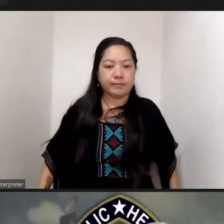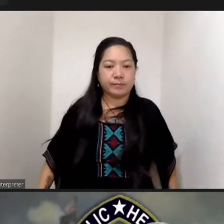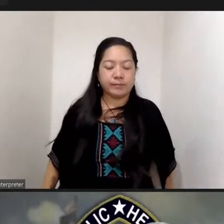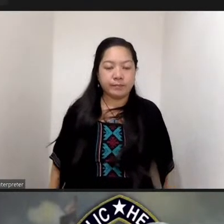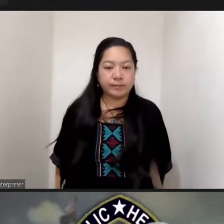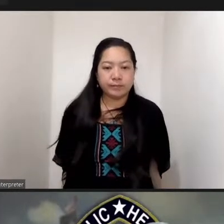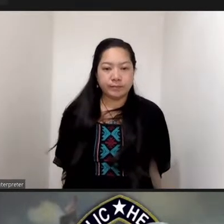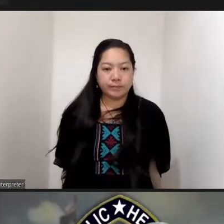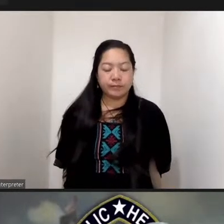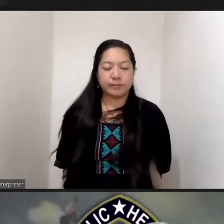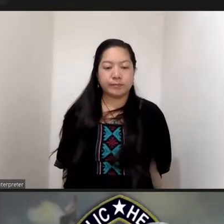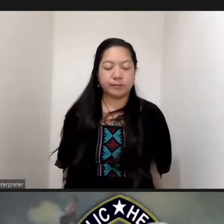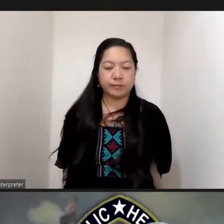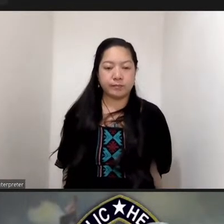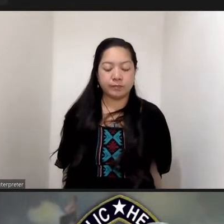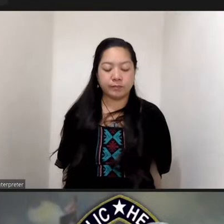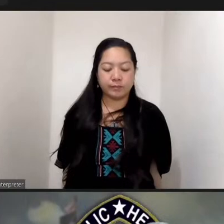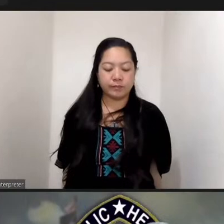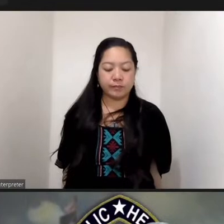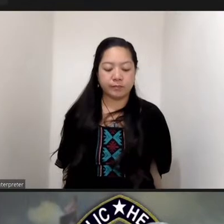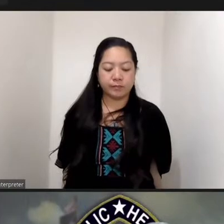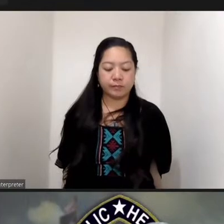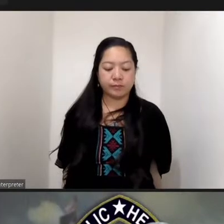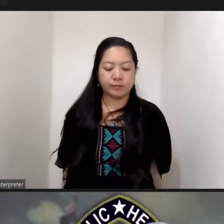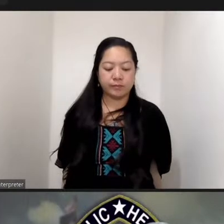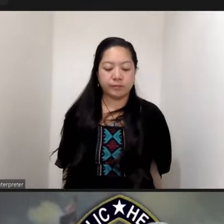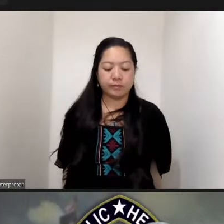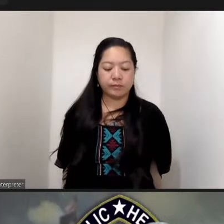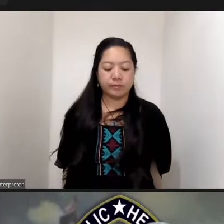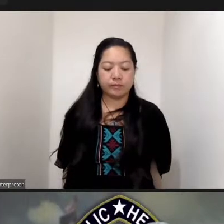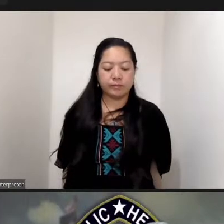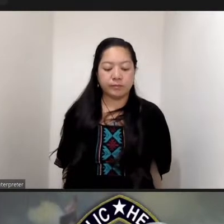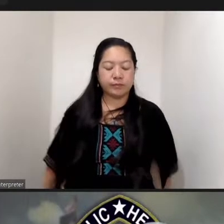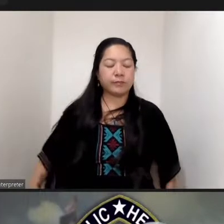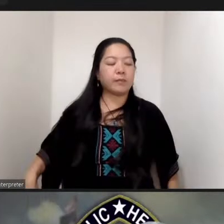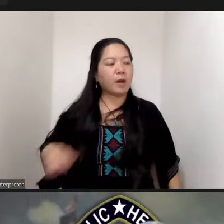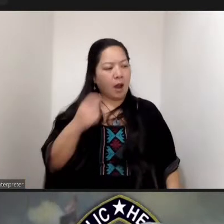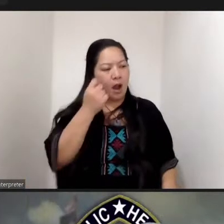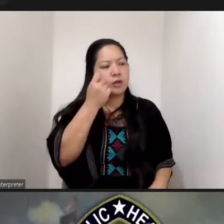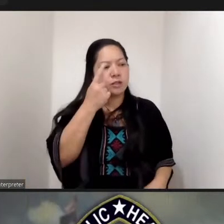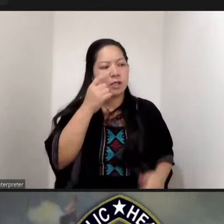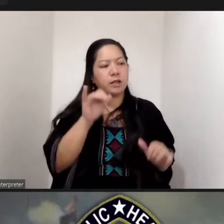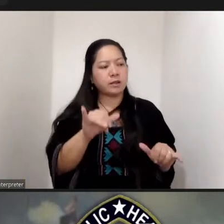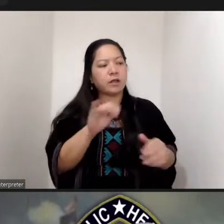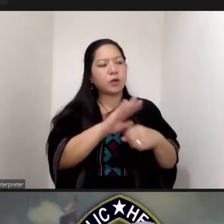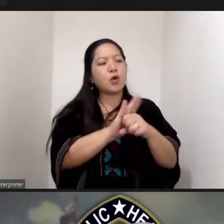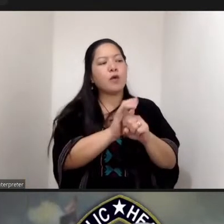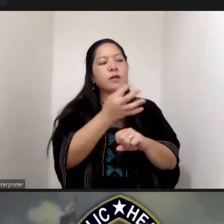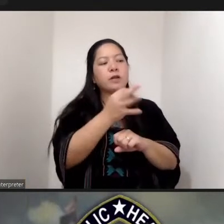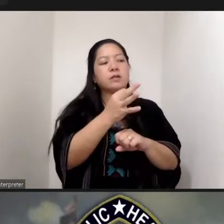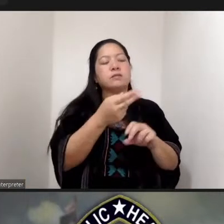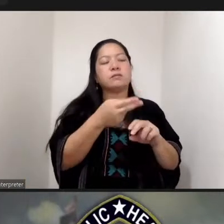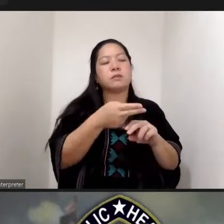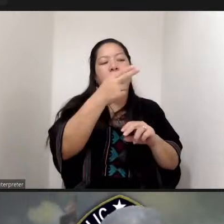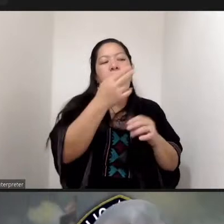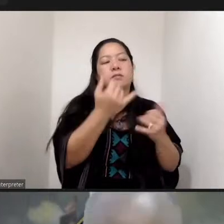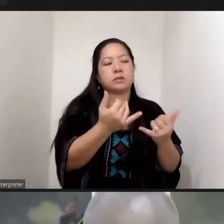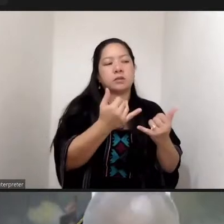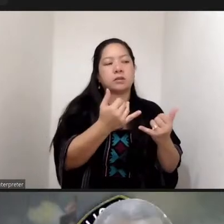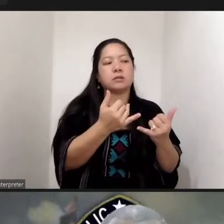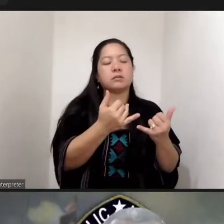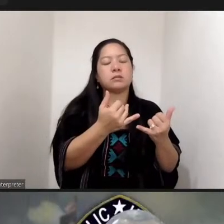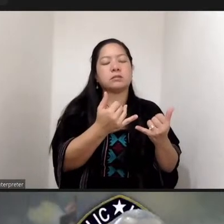I understand that if we do have surges, we're going to take steps back, which is, I think, what you're